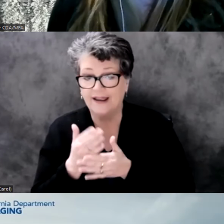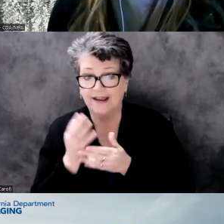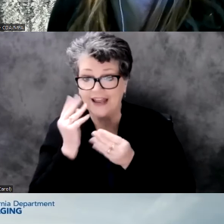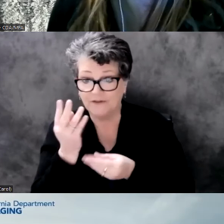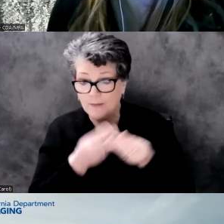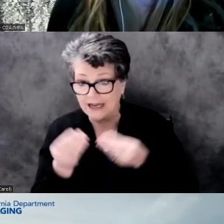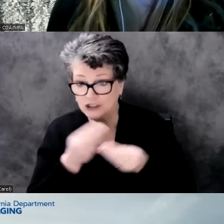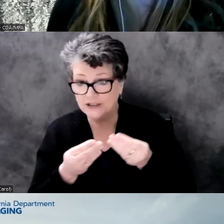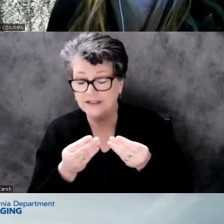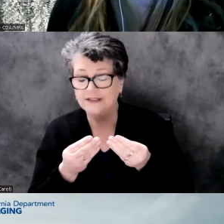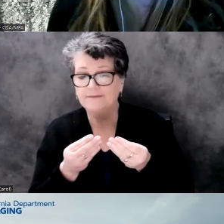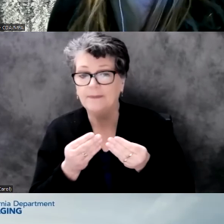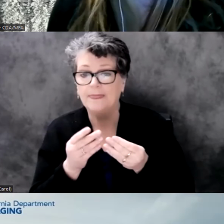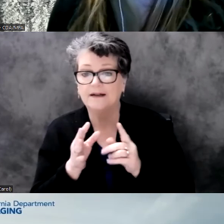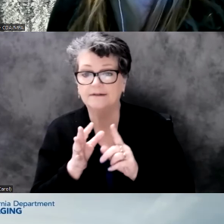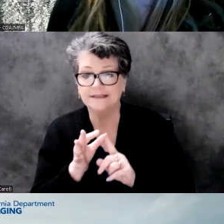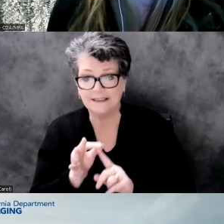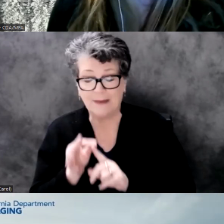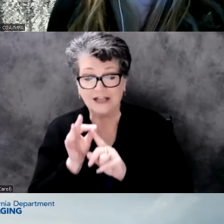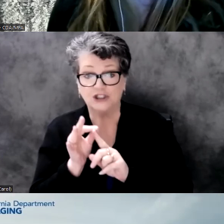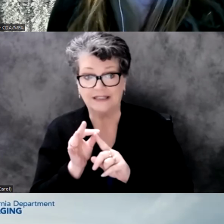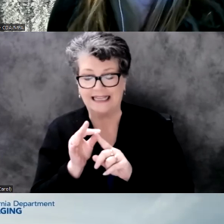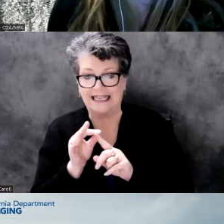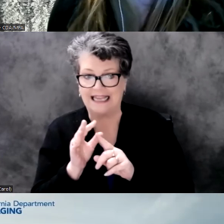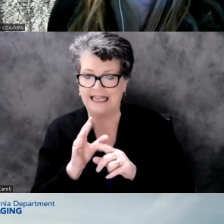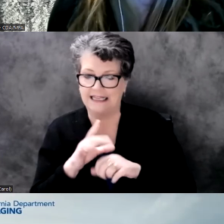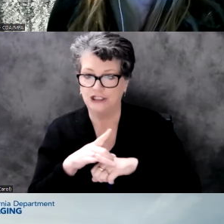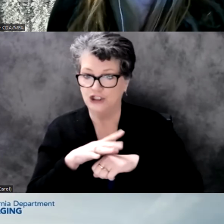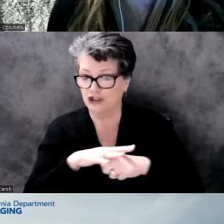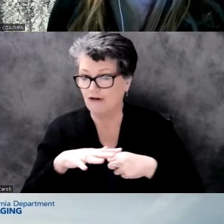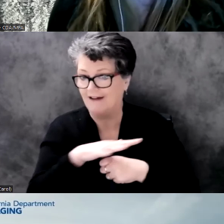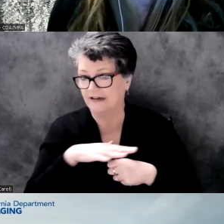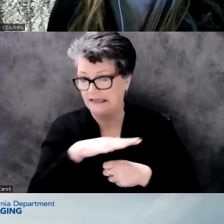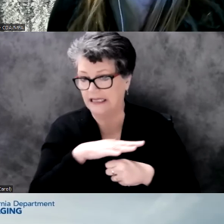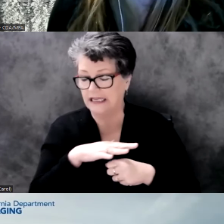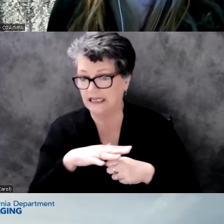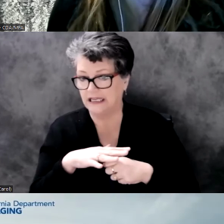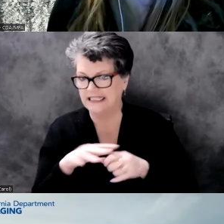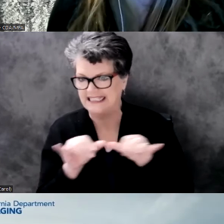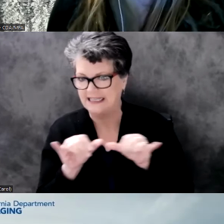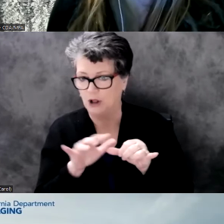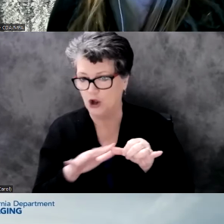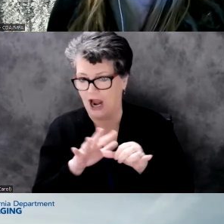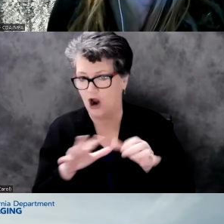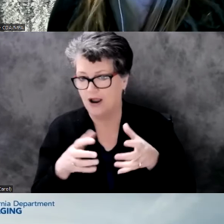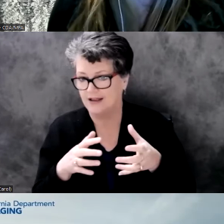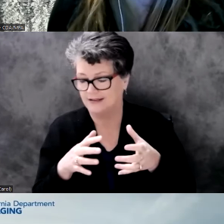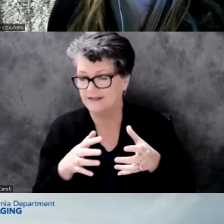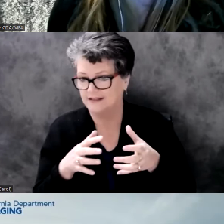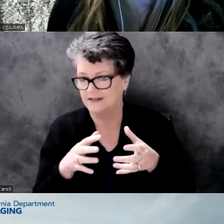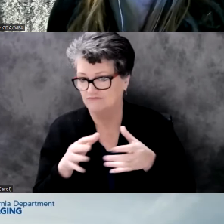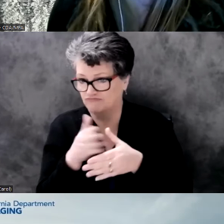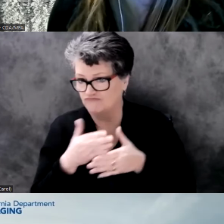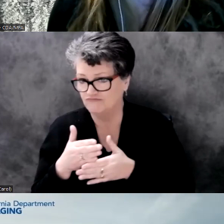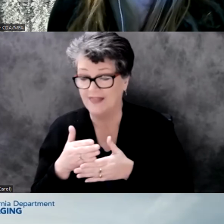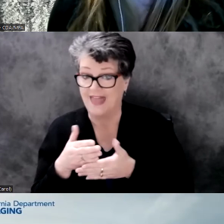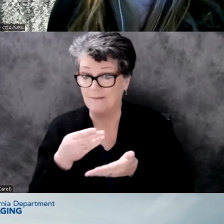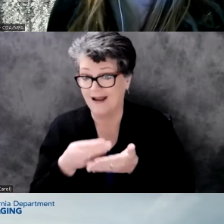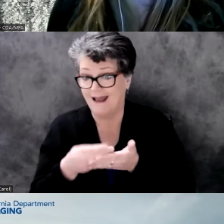information, especially in geographically similar areas, that might help the